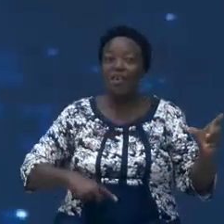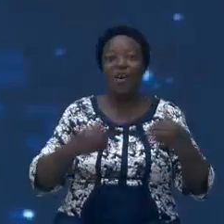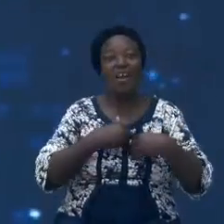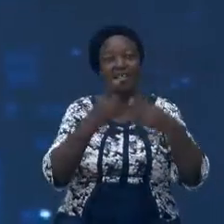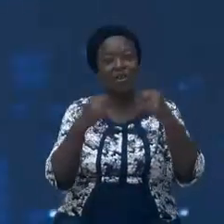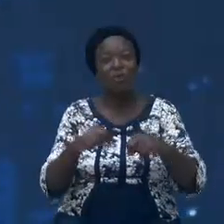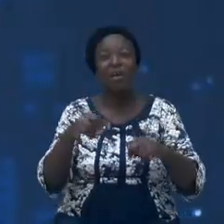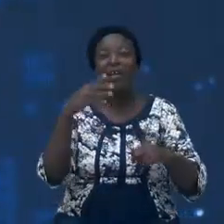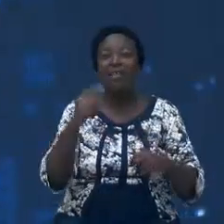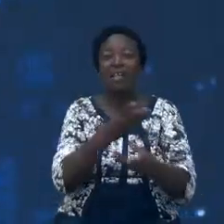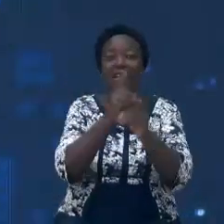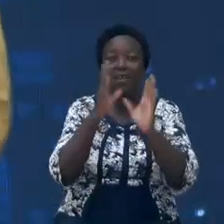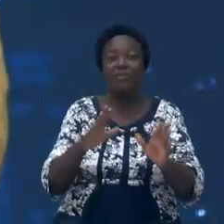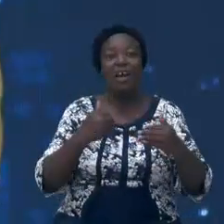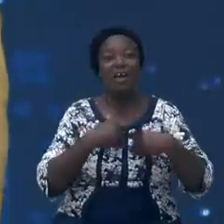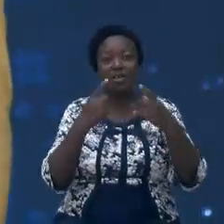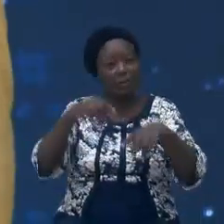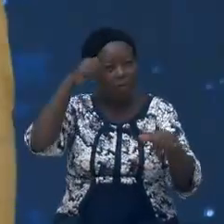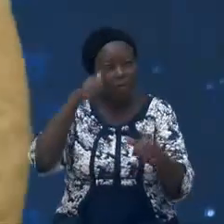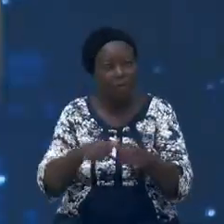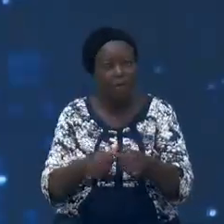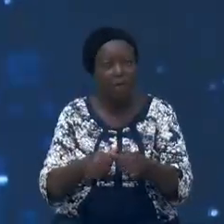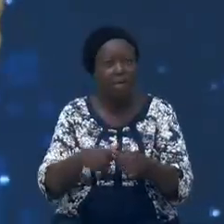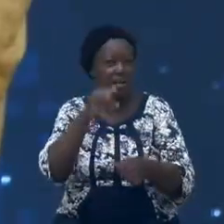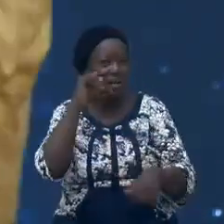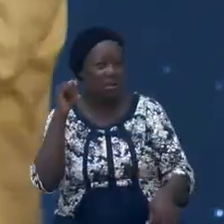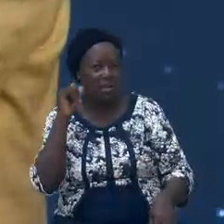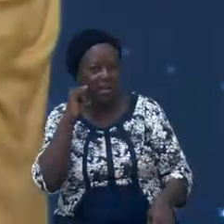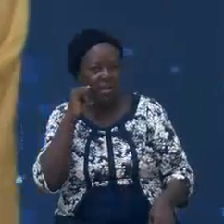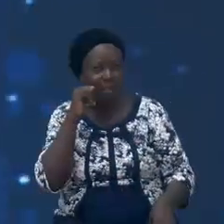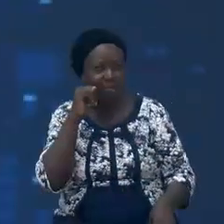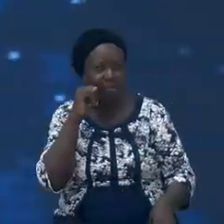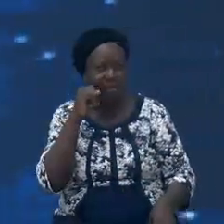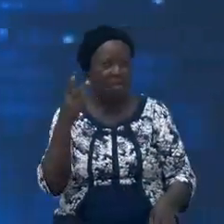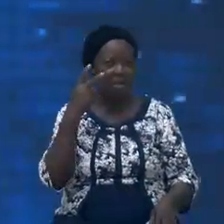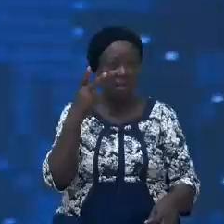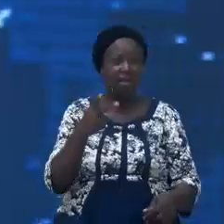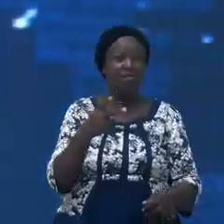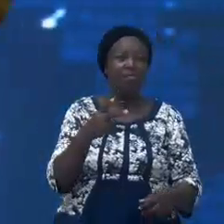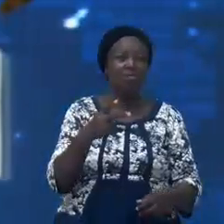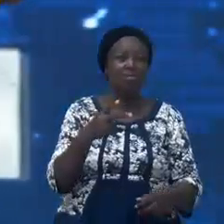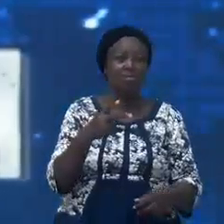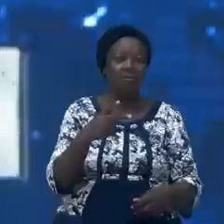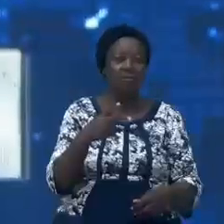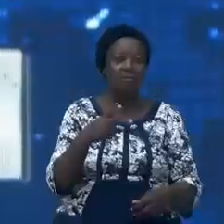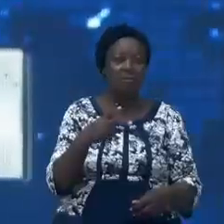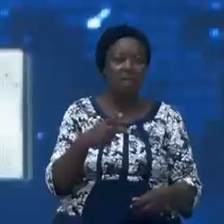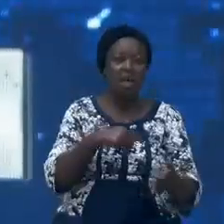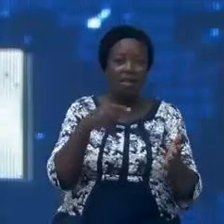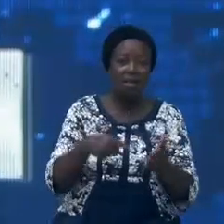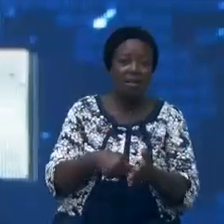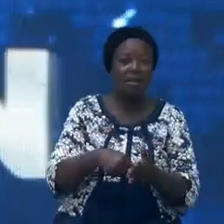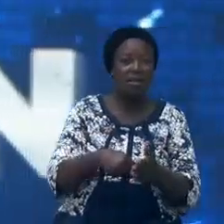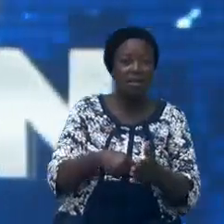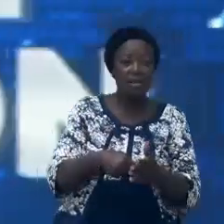The Savior has come. The Lord has come. The Deliverer has come. Remember, yesterday, look